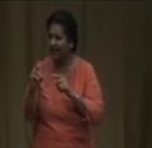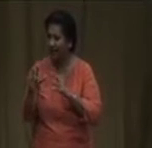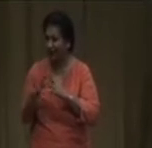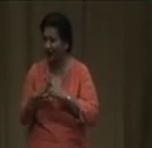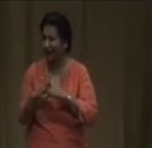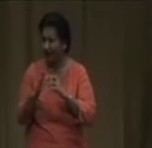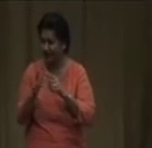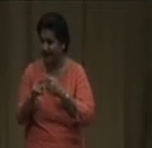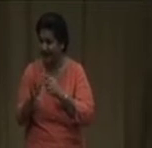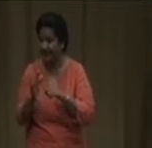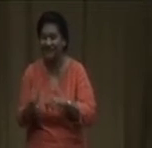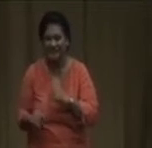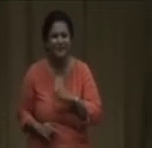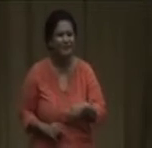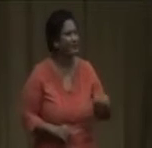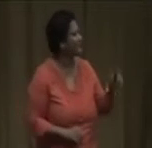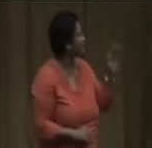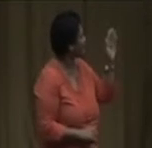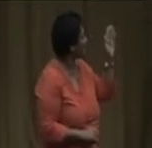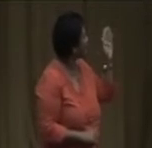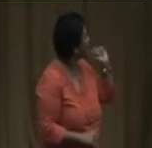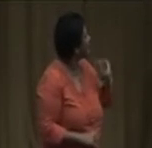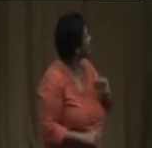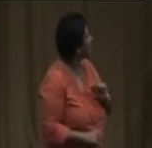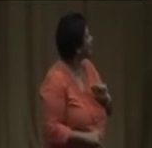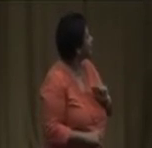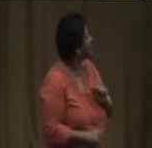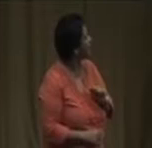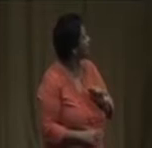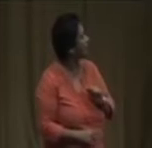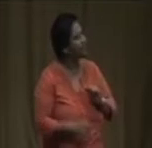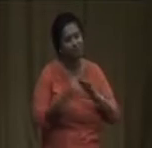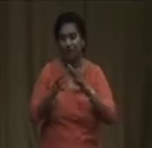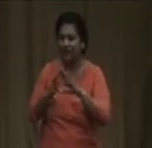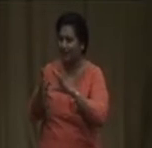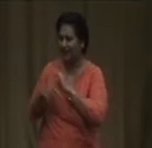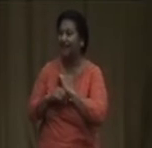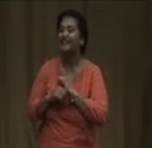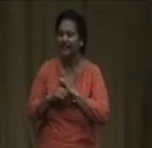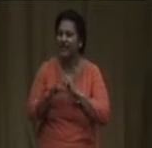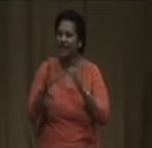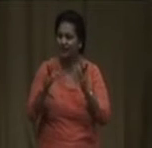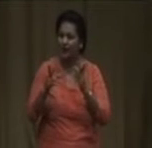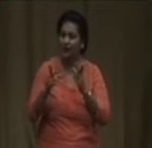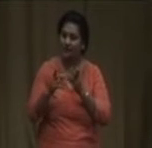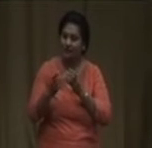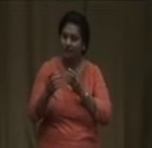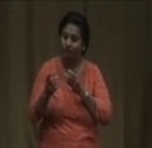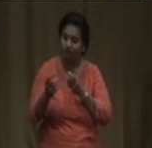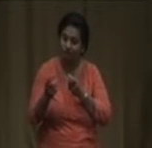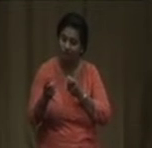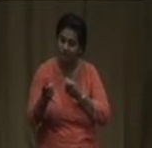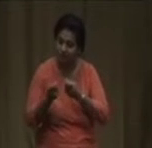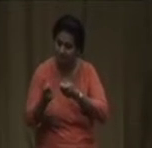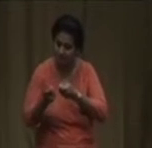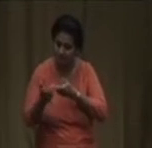two primary reasons for doing that. It's a technology that supports open collaboration so that we can have educators in different parts